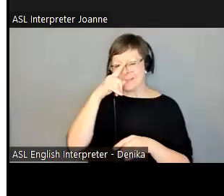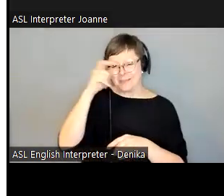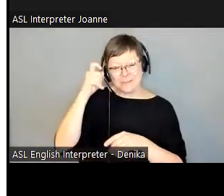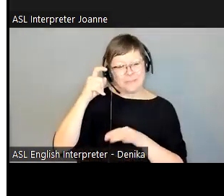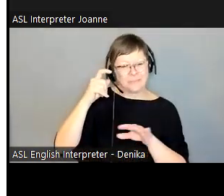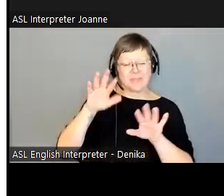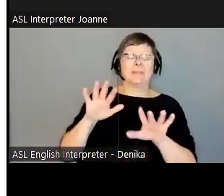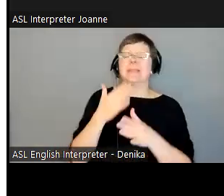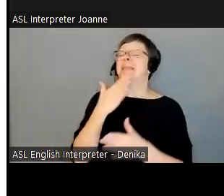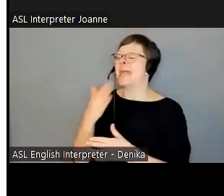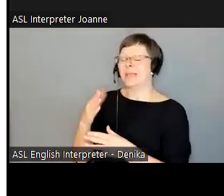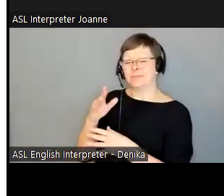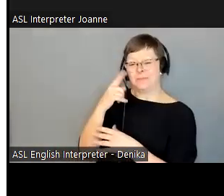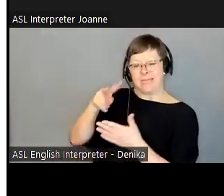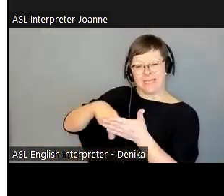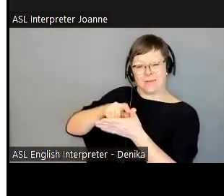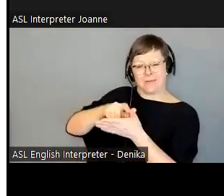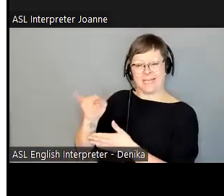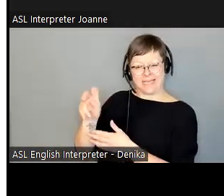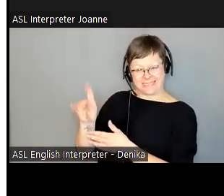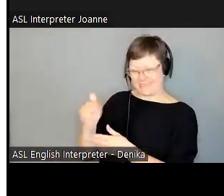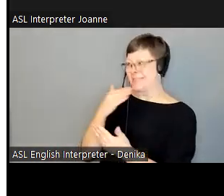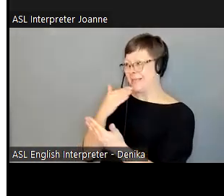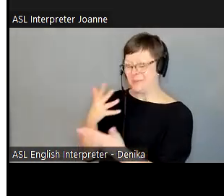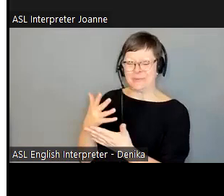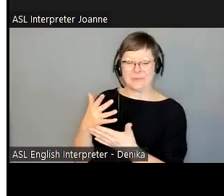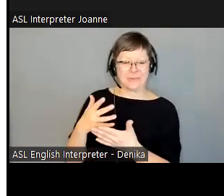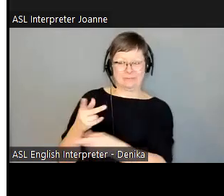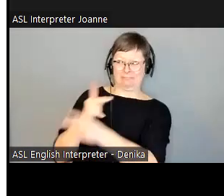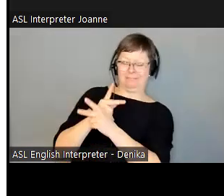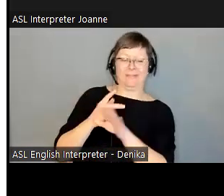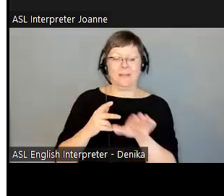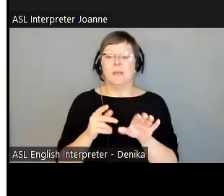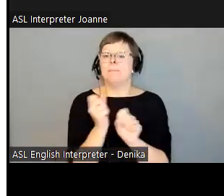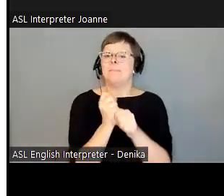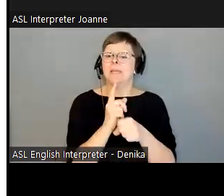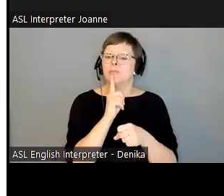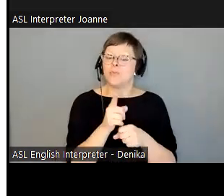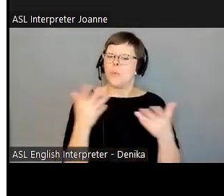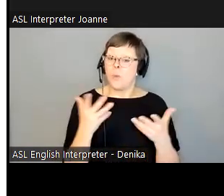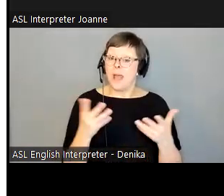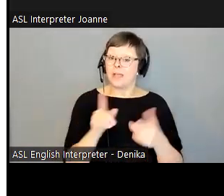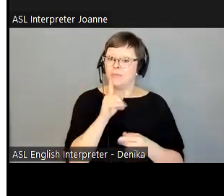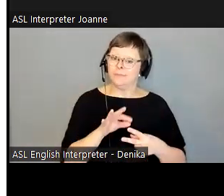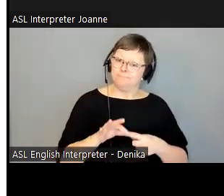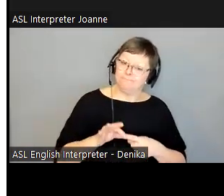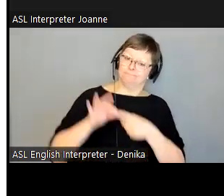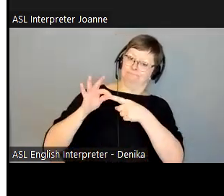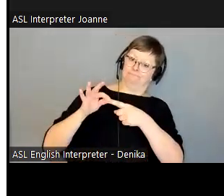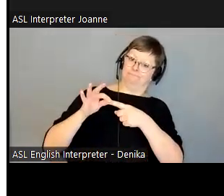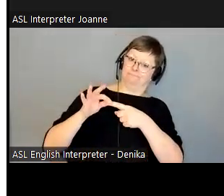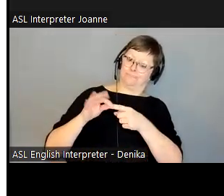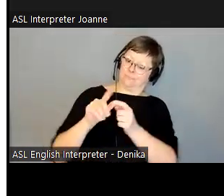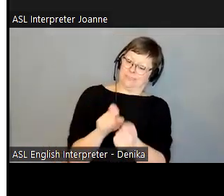of these. So what do you want to make sure is that you're creating unique and organizational